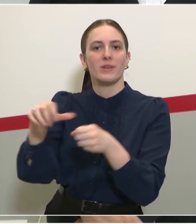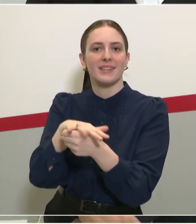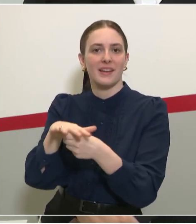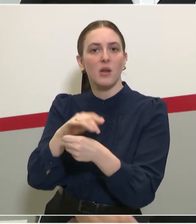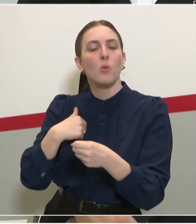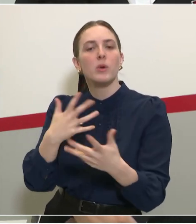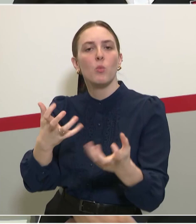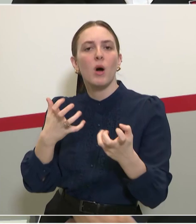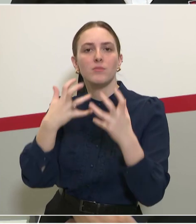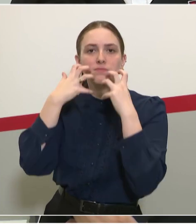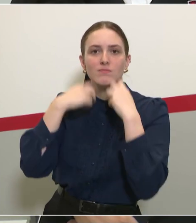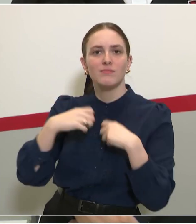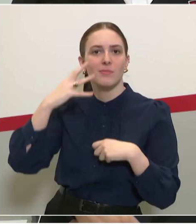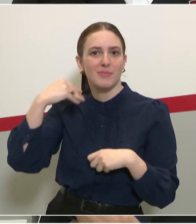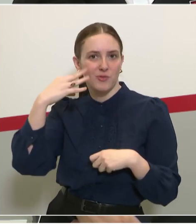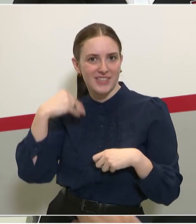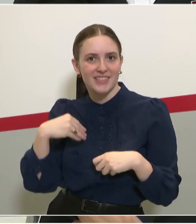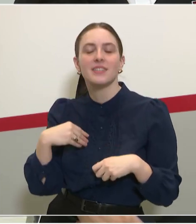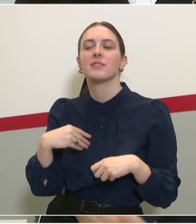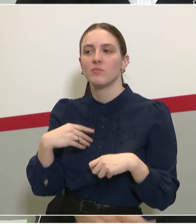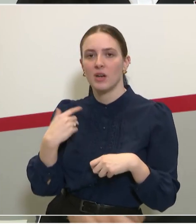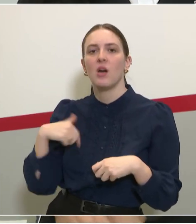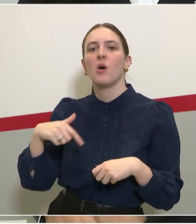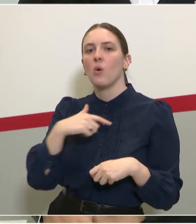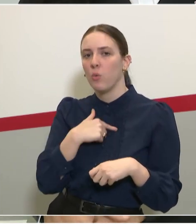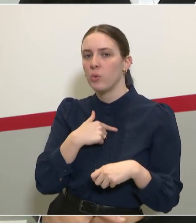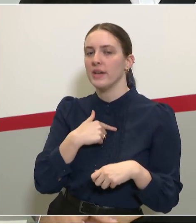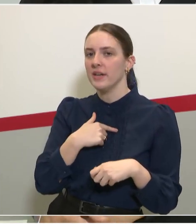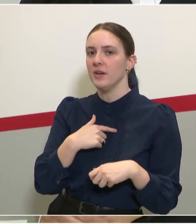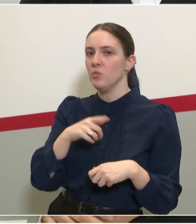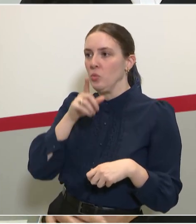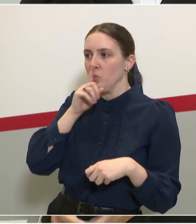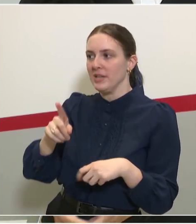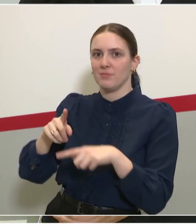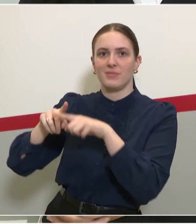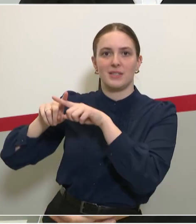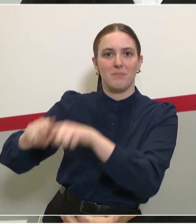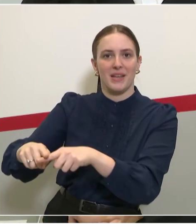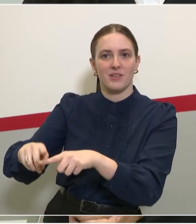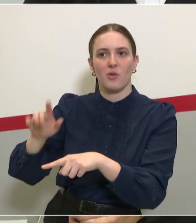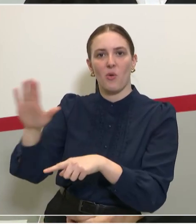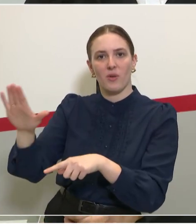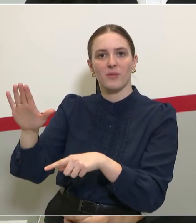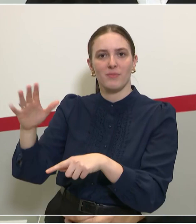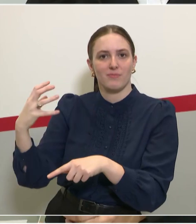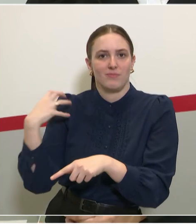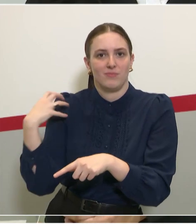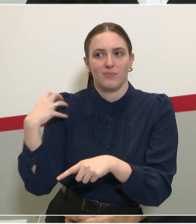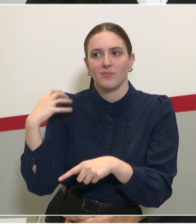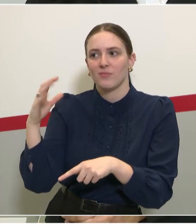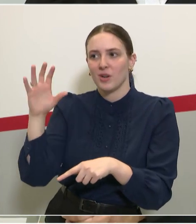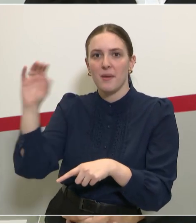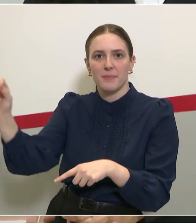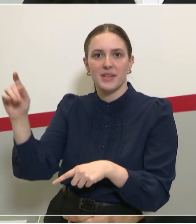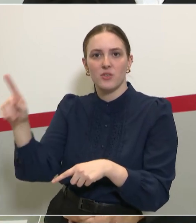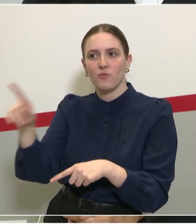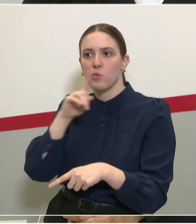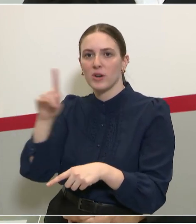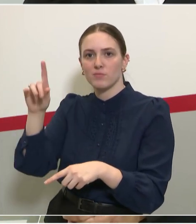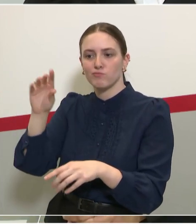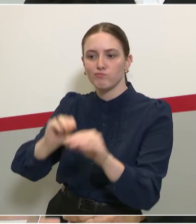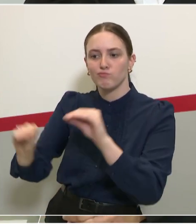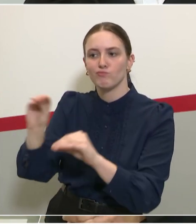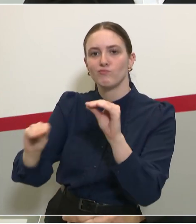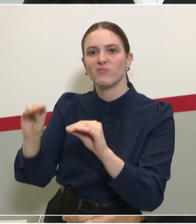experiences, and we really do count on employers for putting those great experiences together.